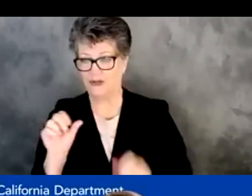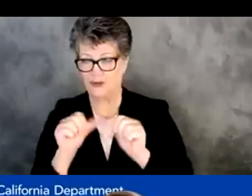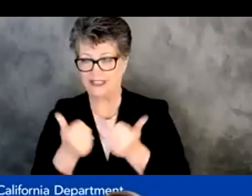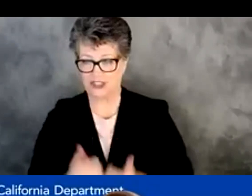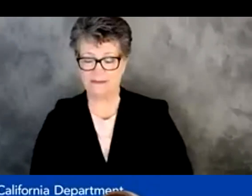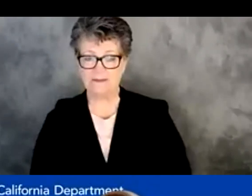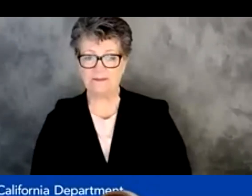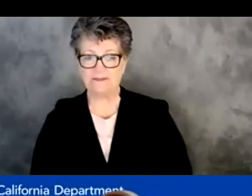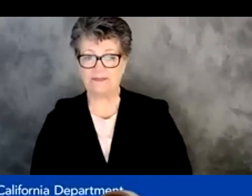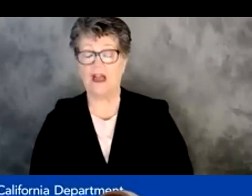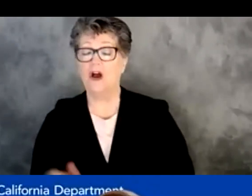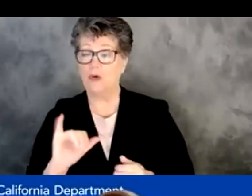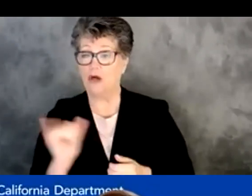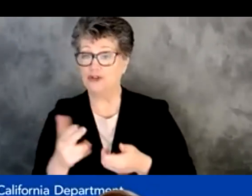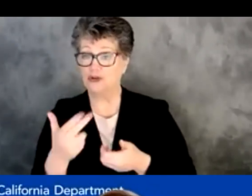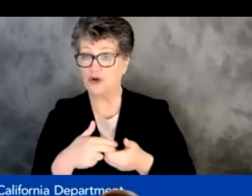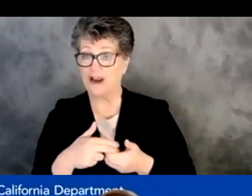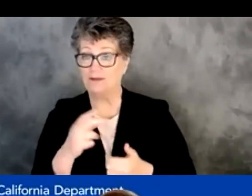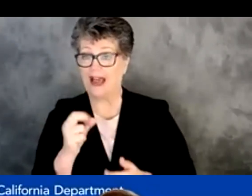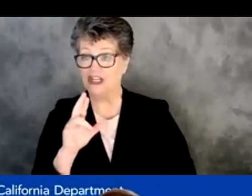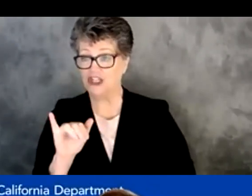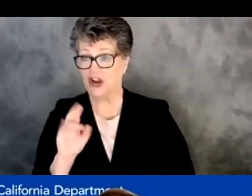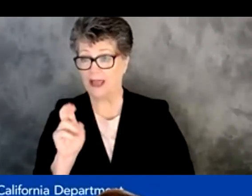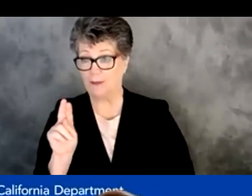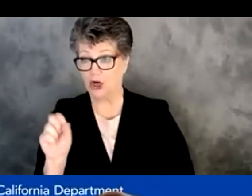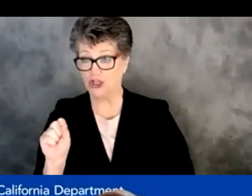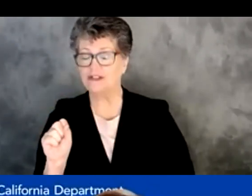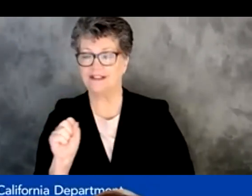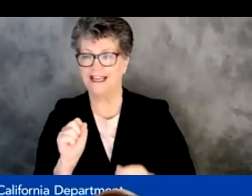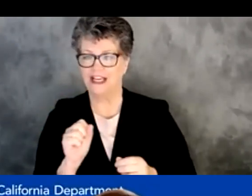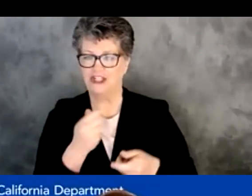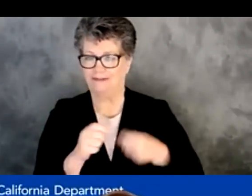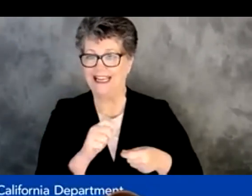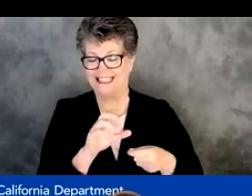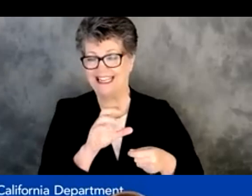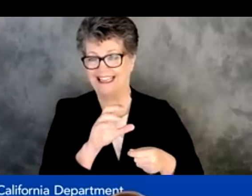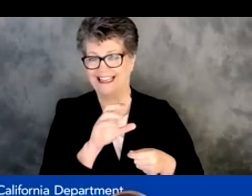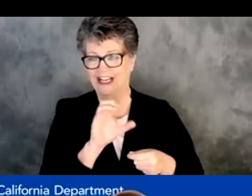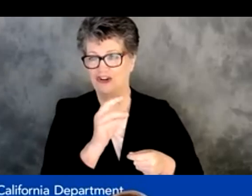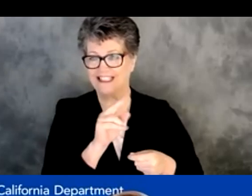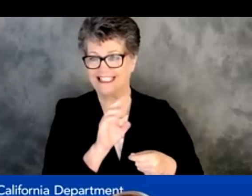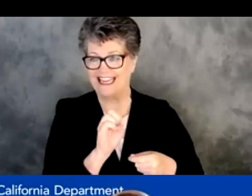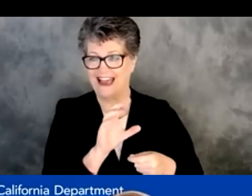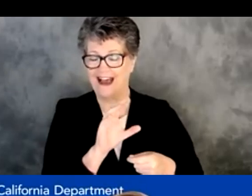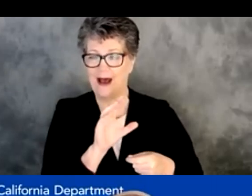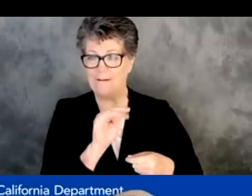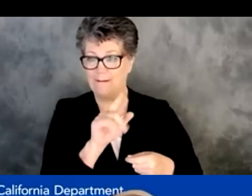California. We're also joined by Sherry Burns, who will be filling Christina Mills' seat as a representative of